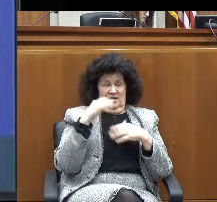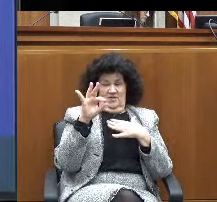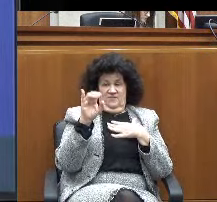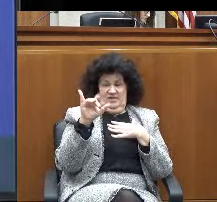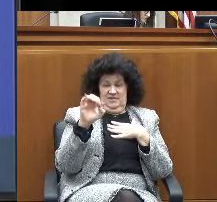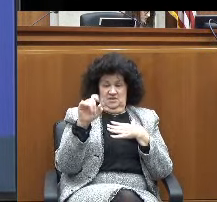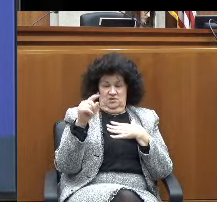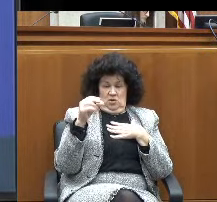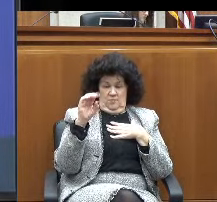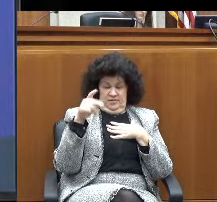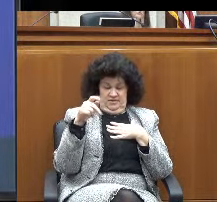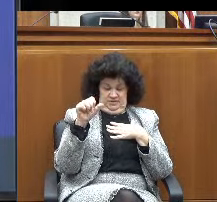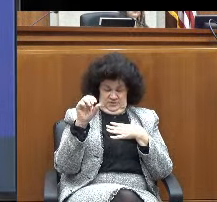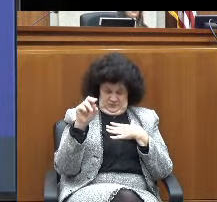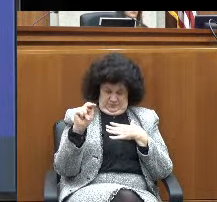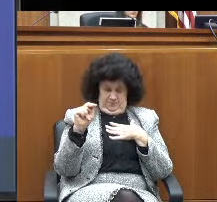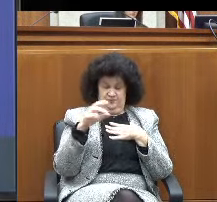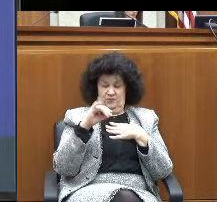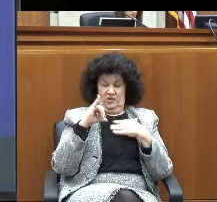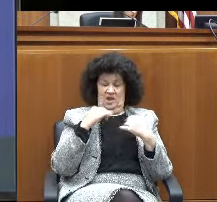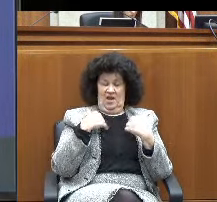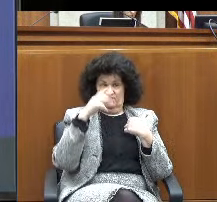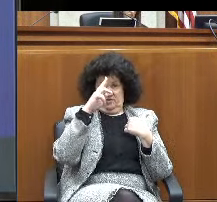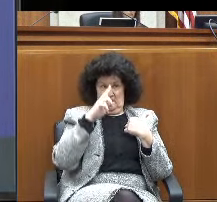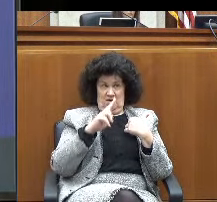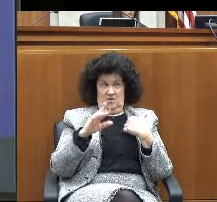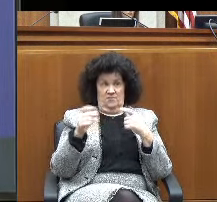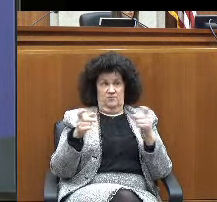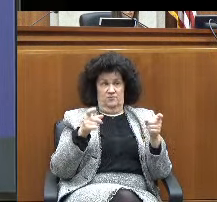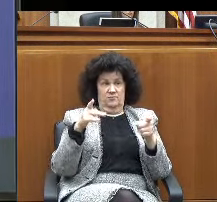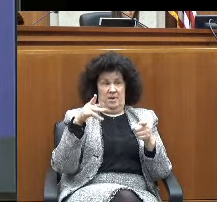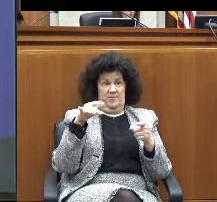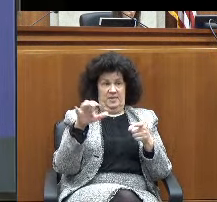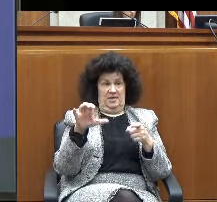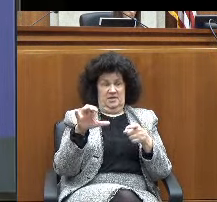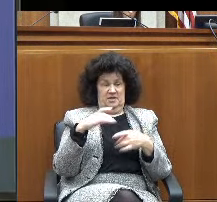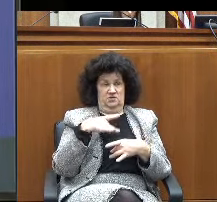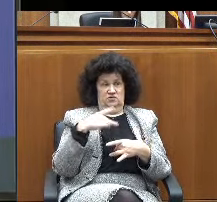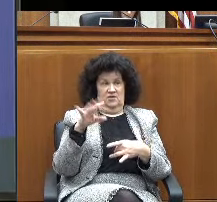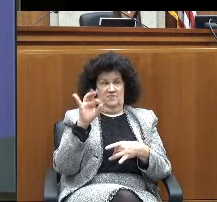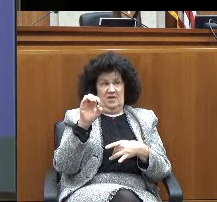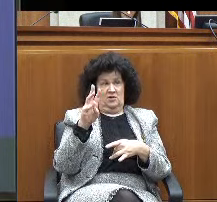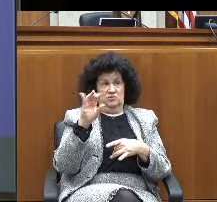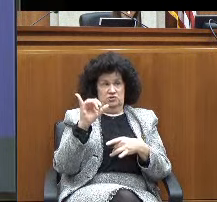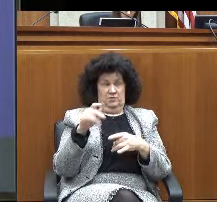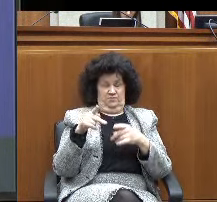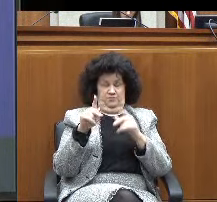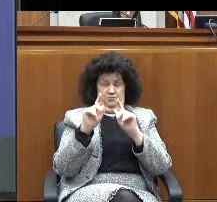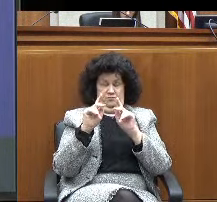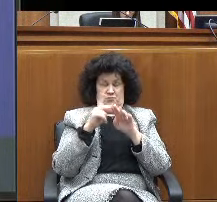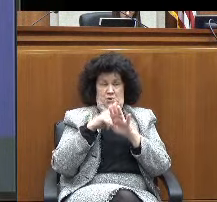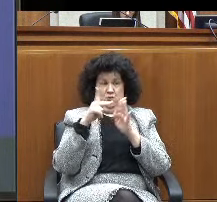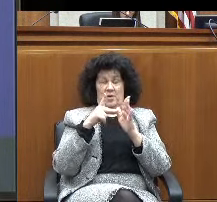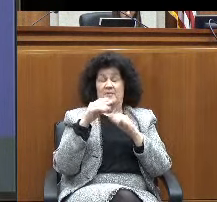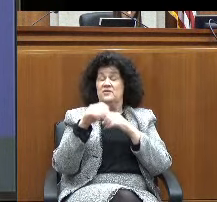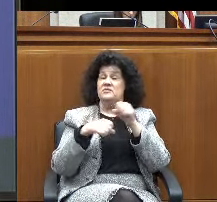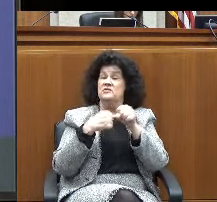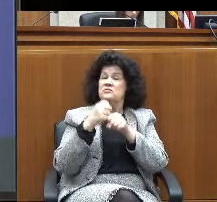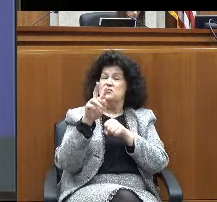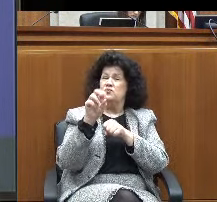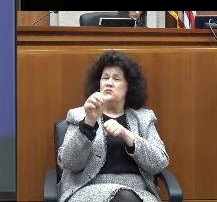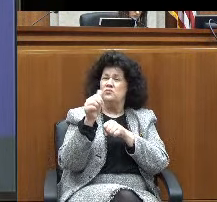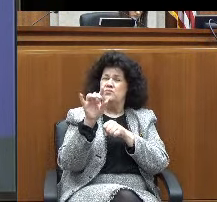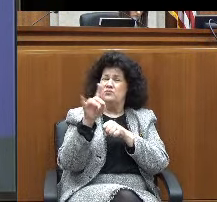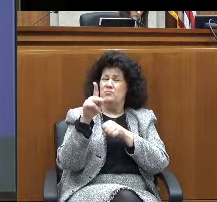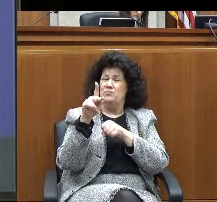Office of School System Relations team, and I have the privilege of managing the Public Interest Fellowship Program. In 2018,